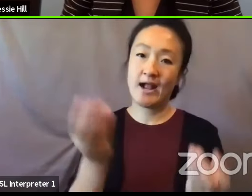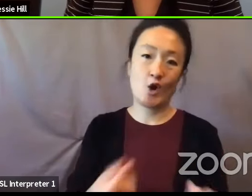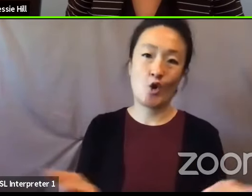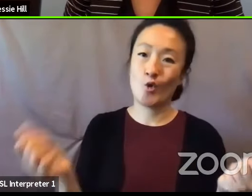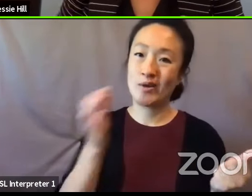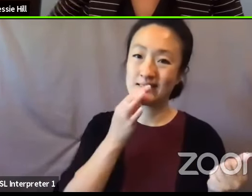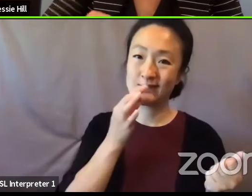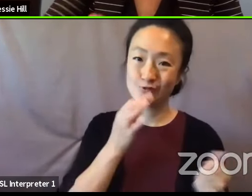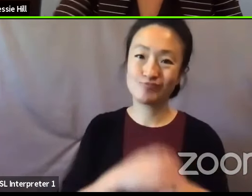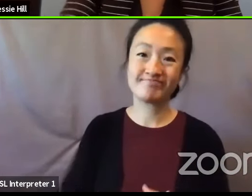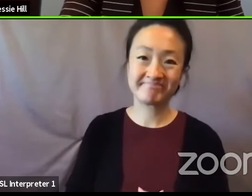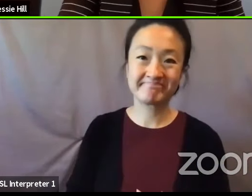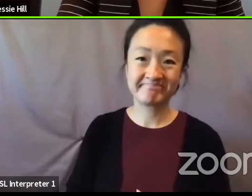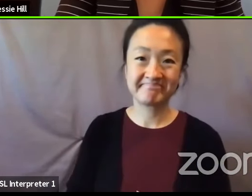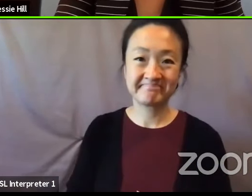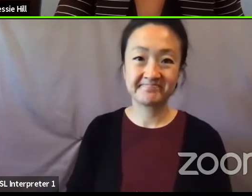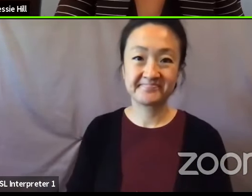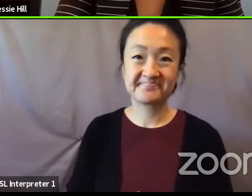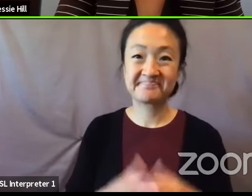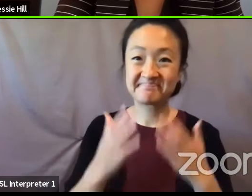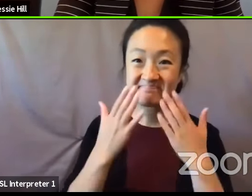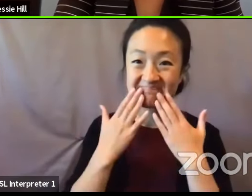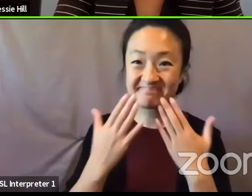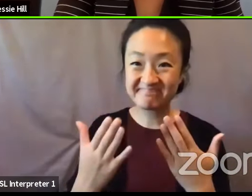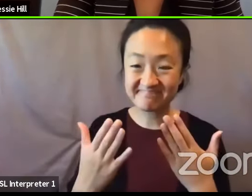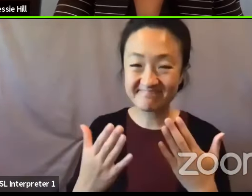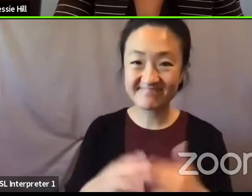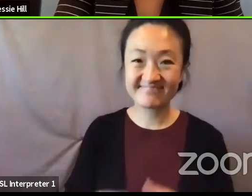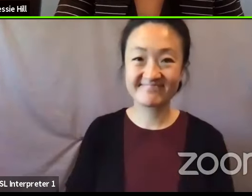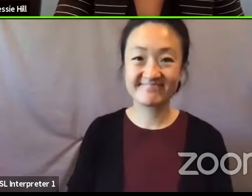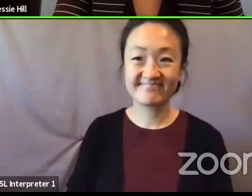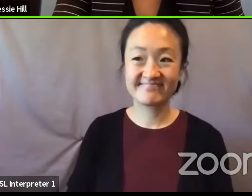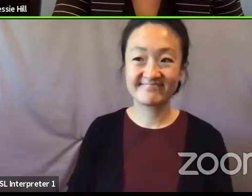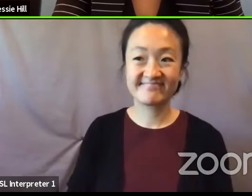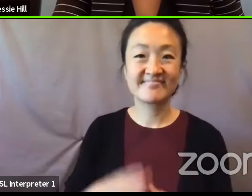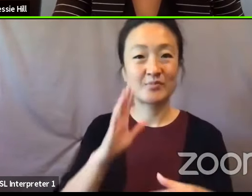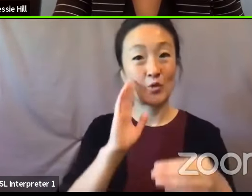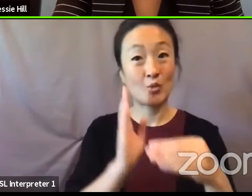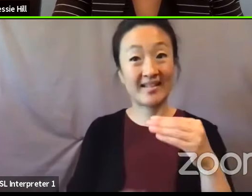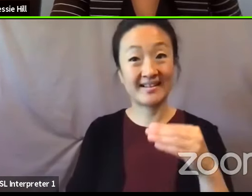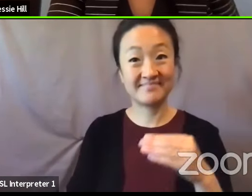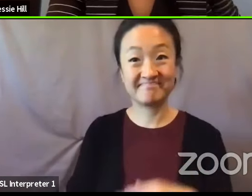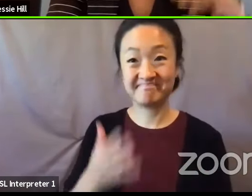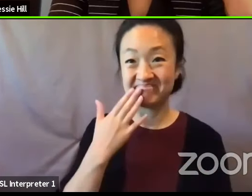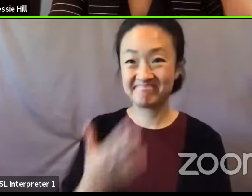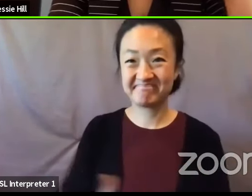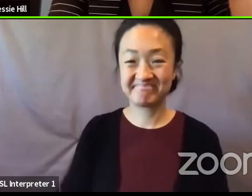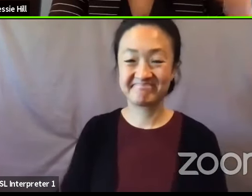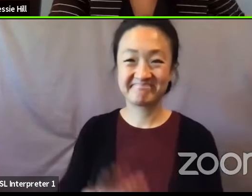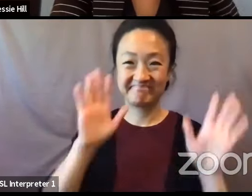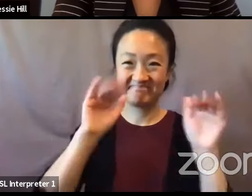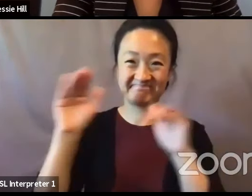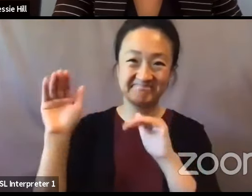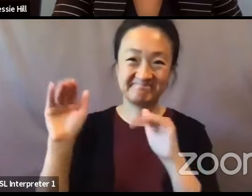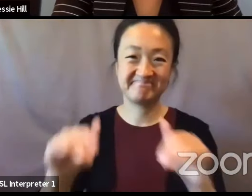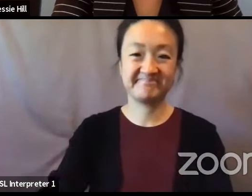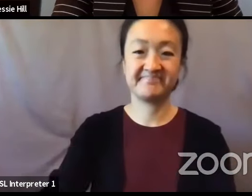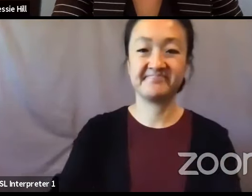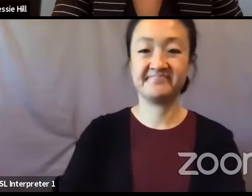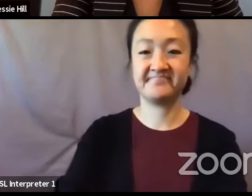soon. So thank you, and we'll end there. Hi, everybody.